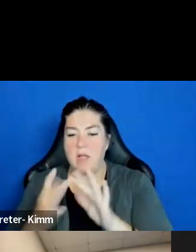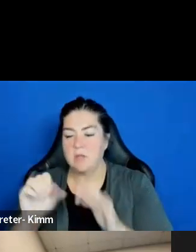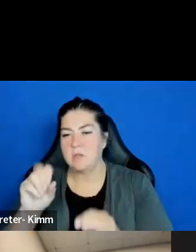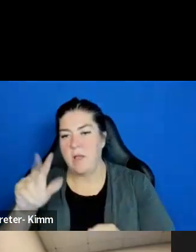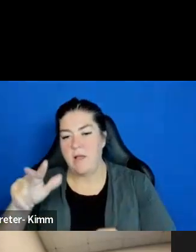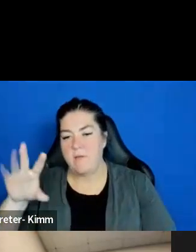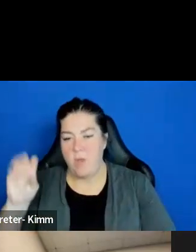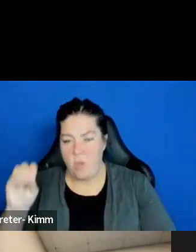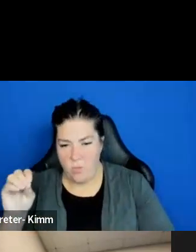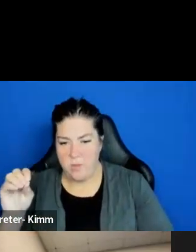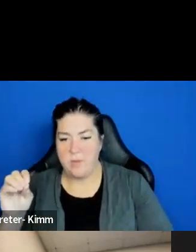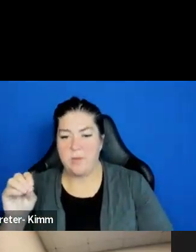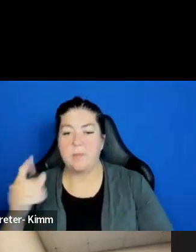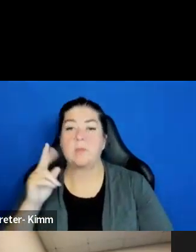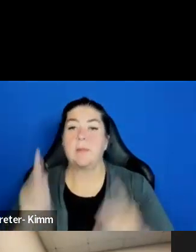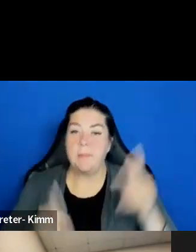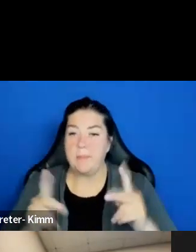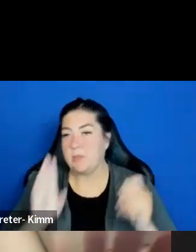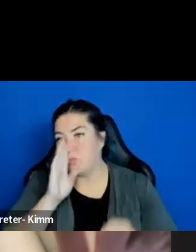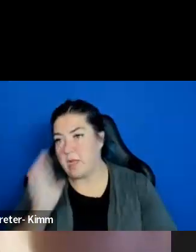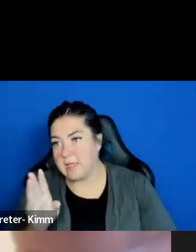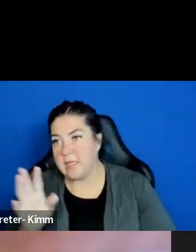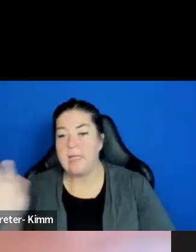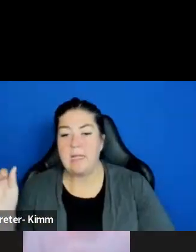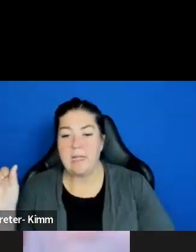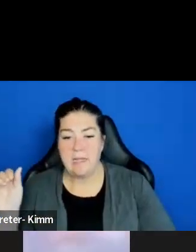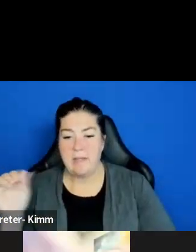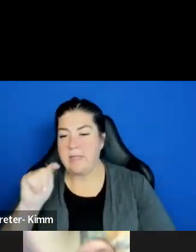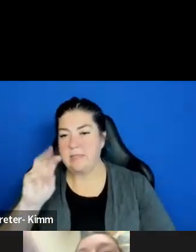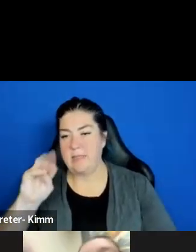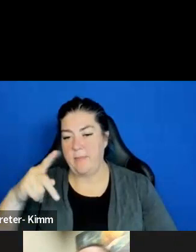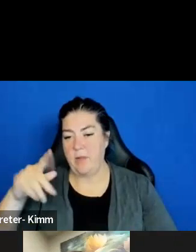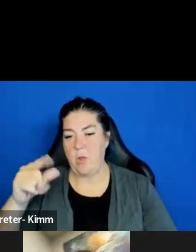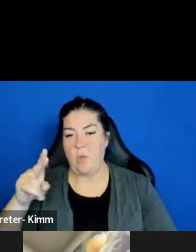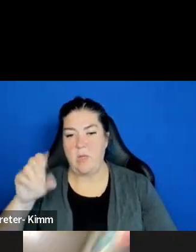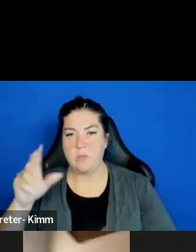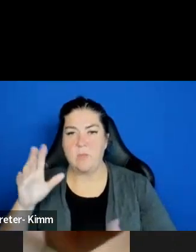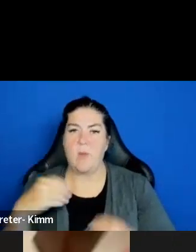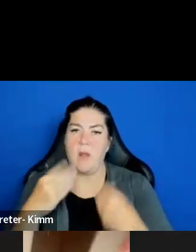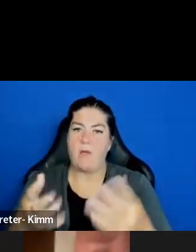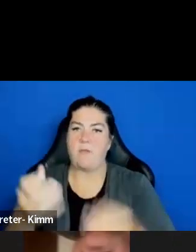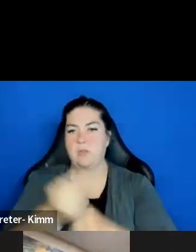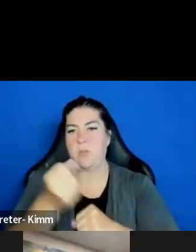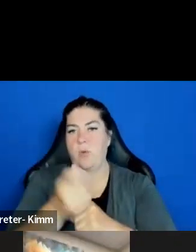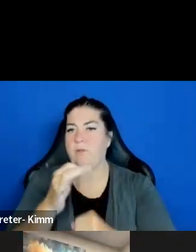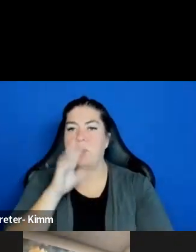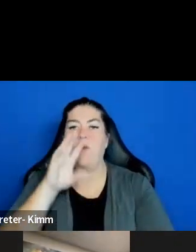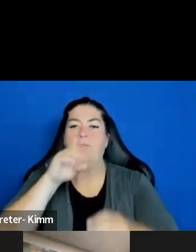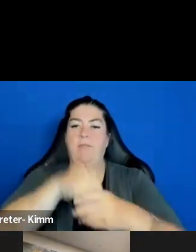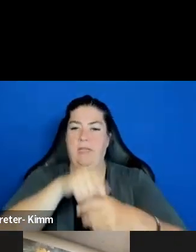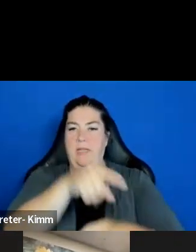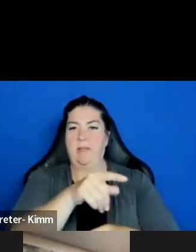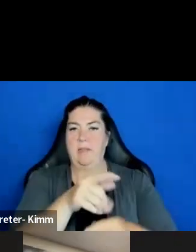cases with people directly, like in Timpadogos. We still want to offer advocate support if you don't fit into this